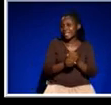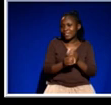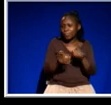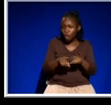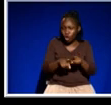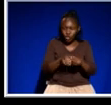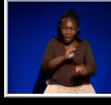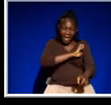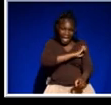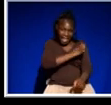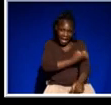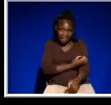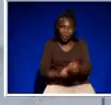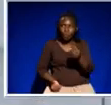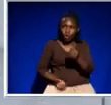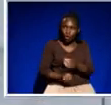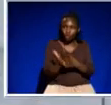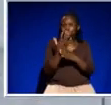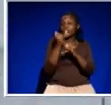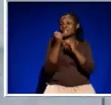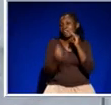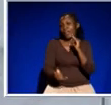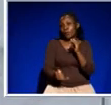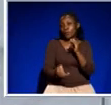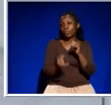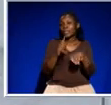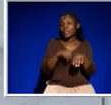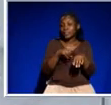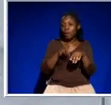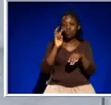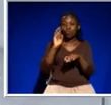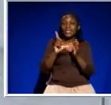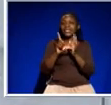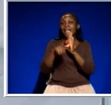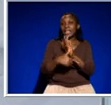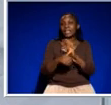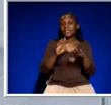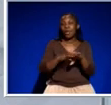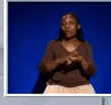energy is produced, as we are going to see in our second